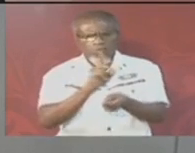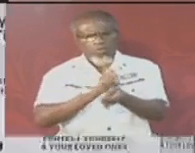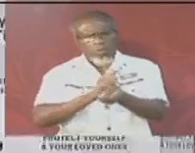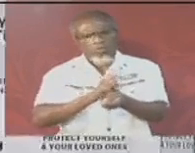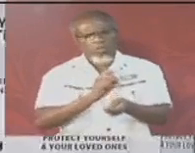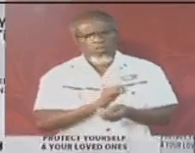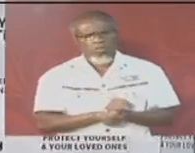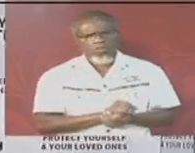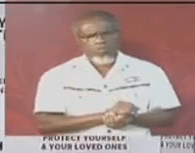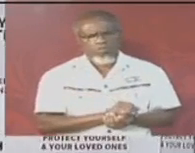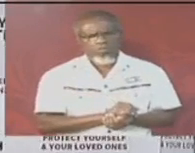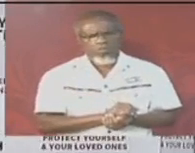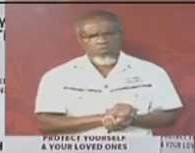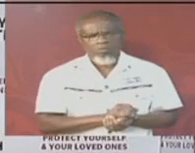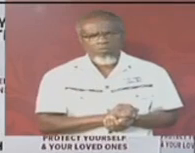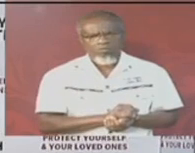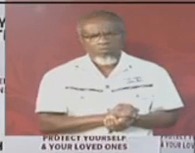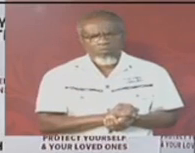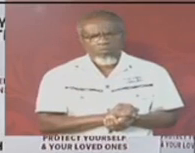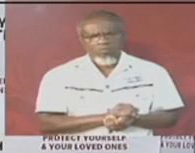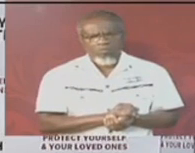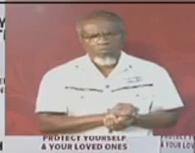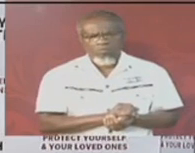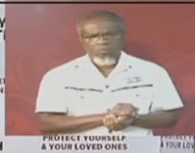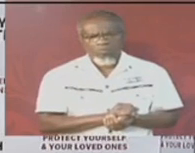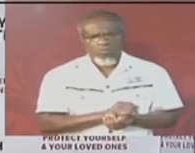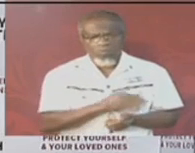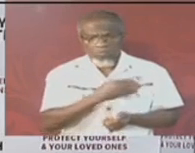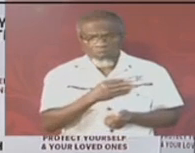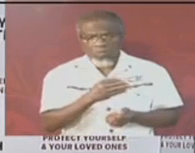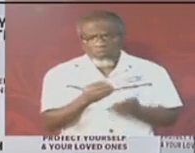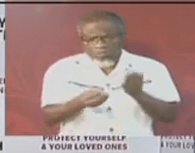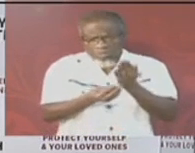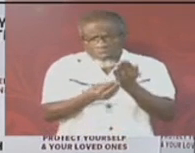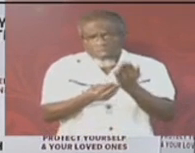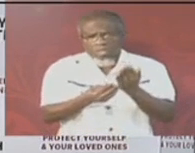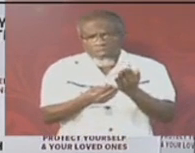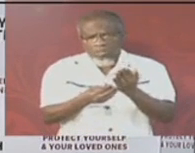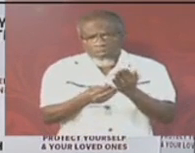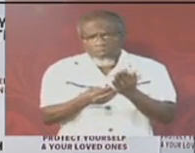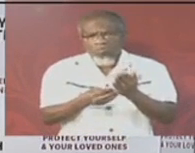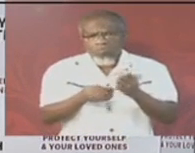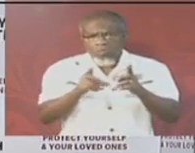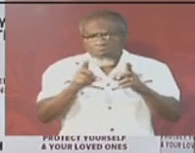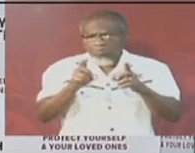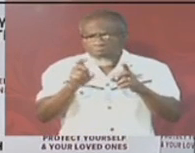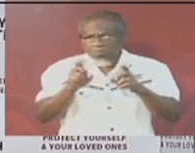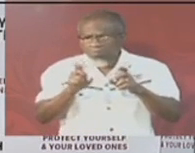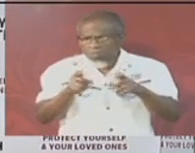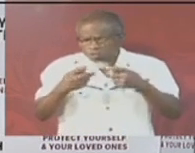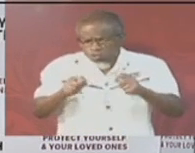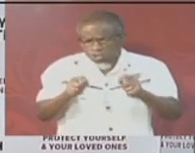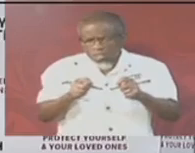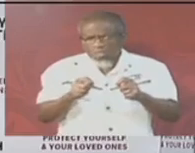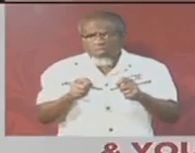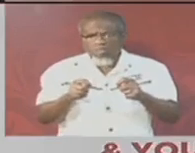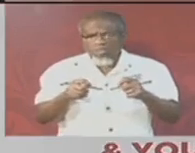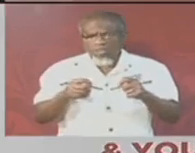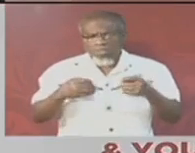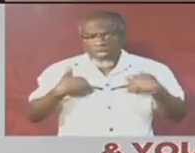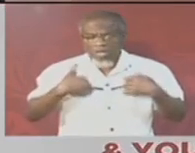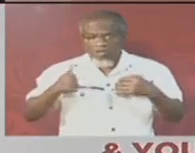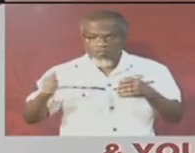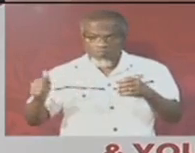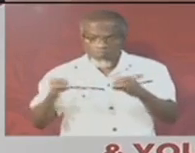And CMO just explained that this is why we need to achieve herd immunity. So those who can be vaccinated